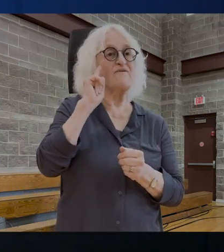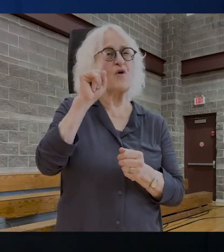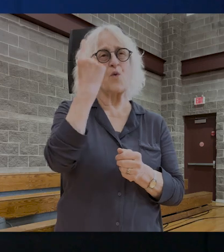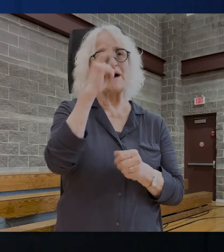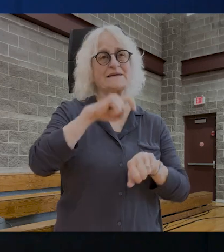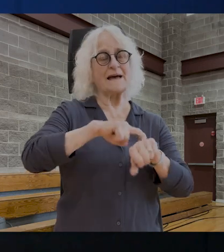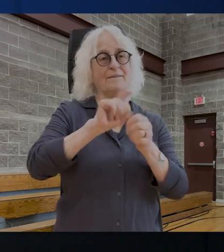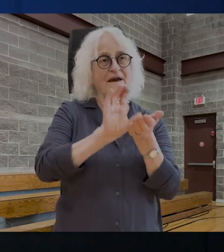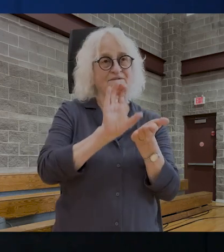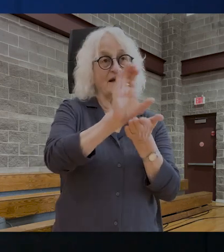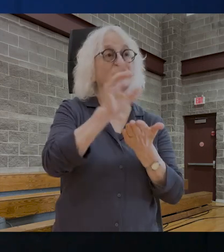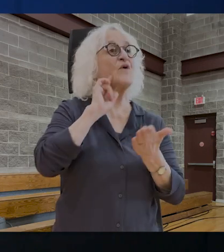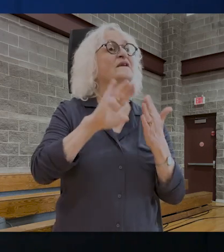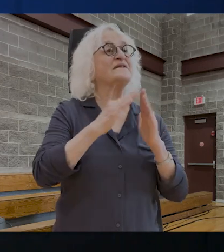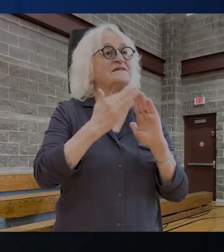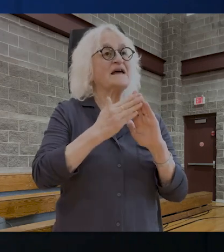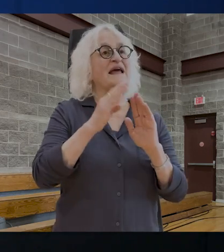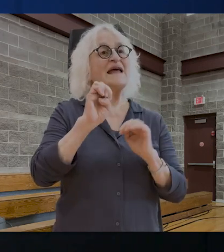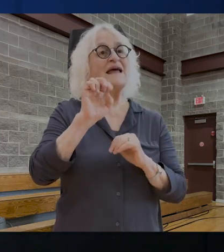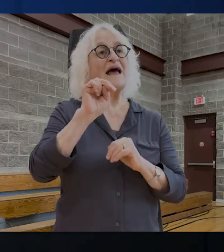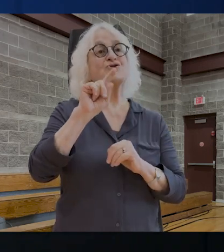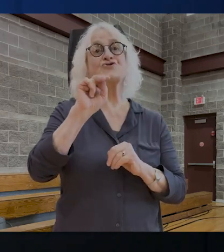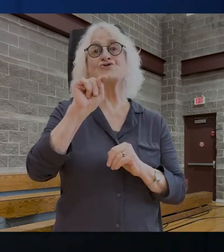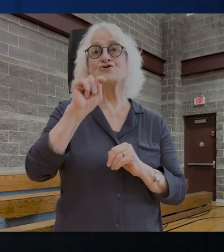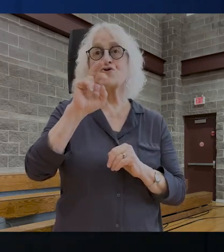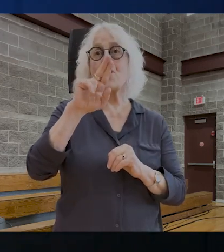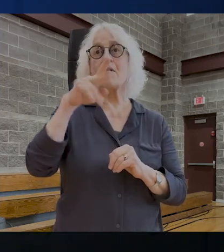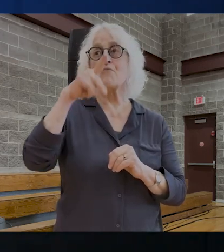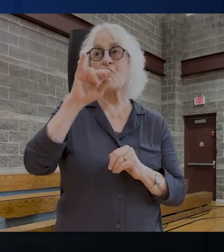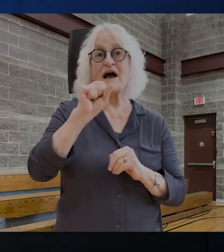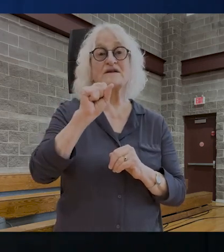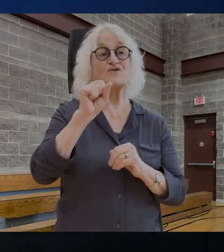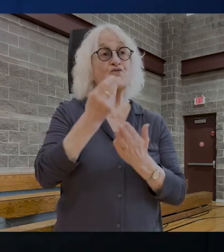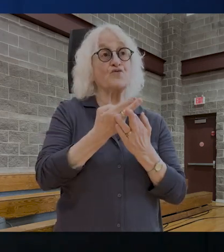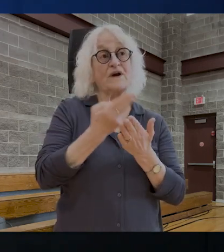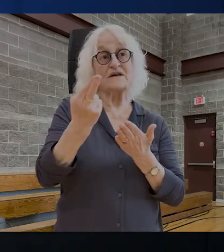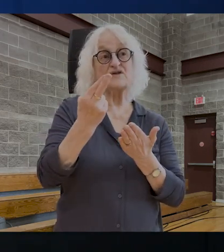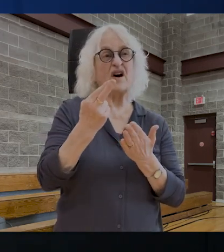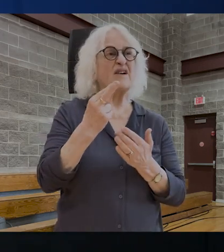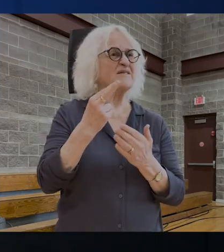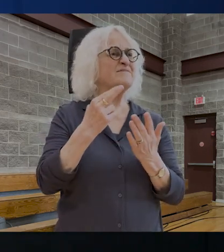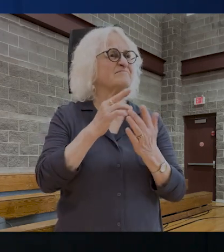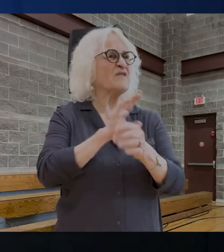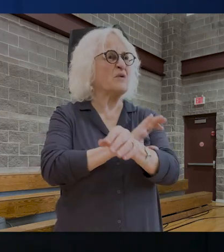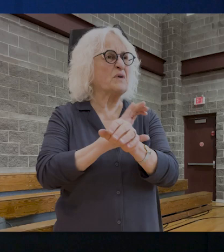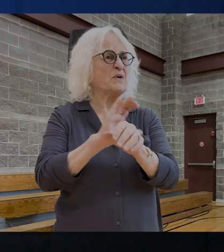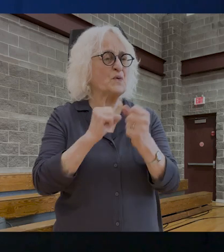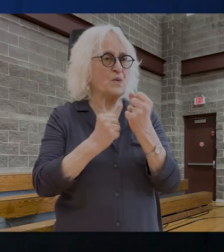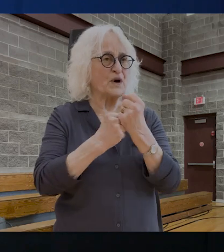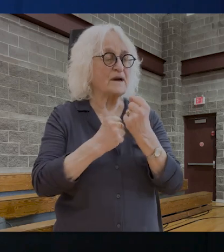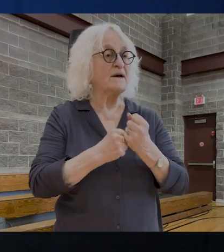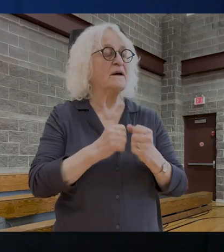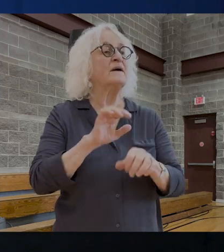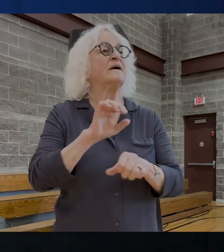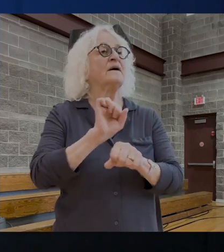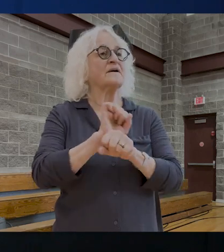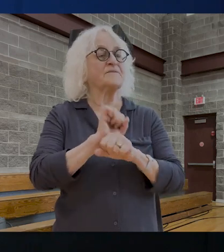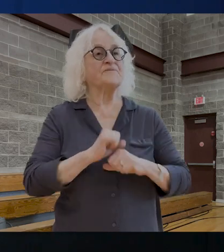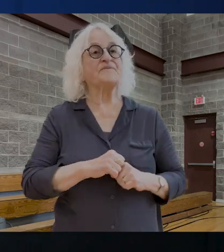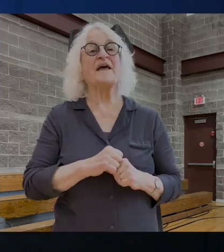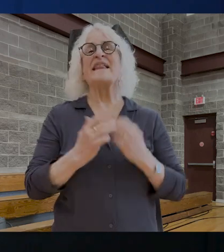one-time investment for the city's enterprise resource planning software. That is basically the backbone of